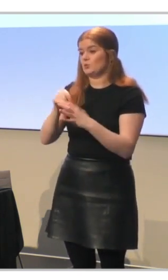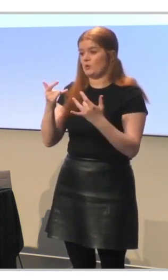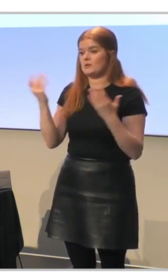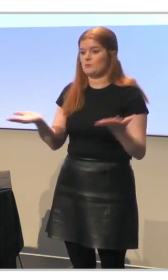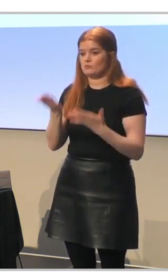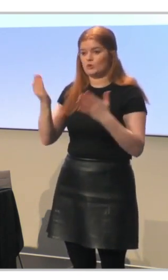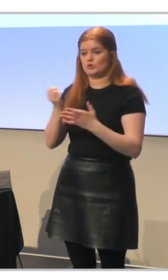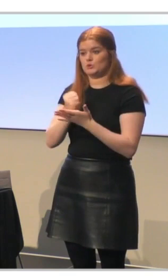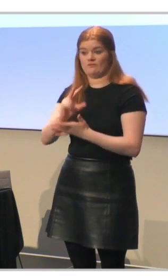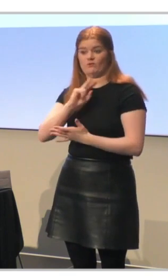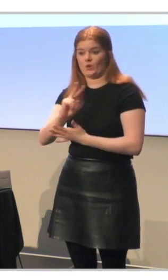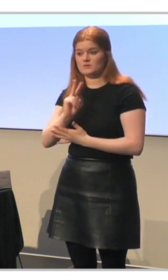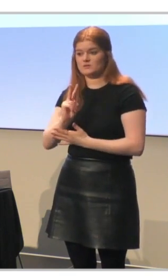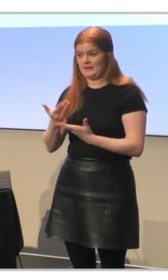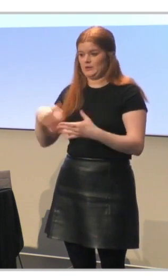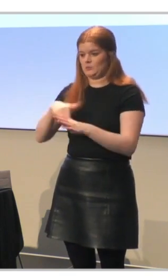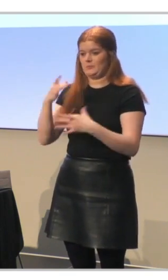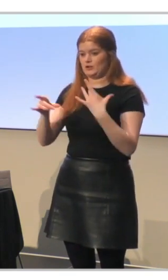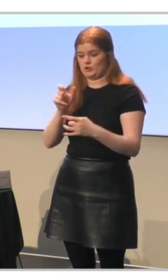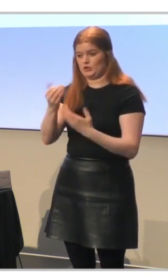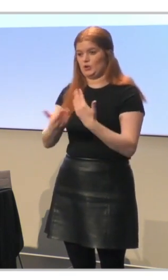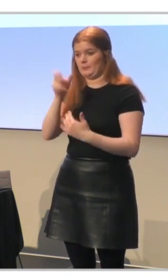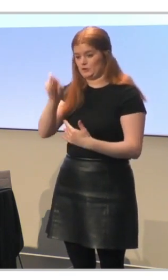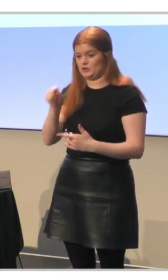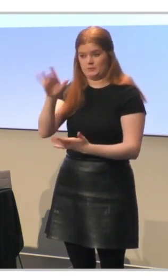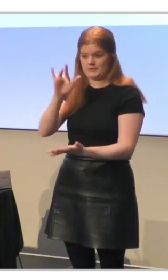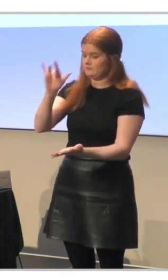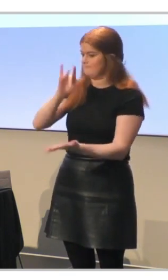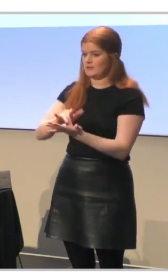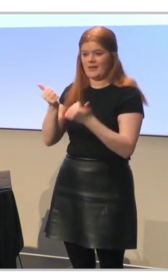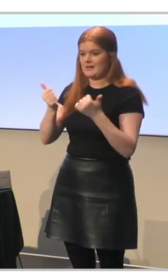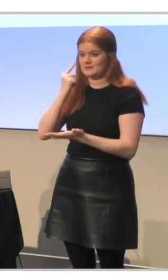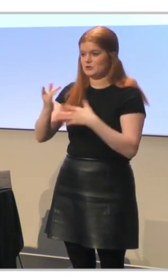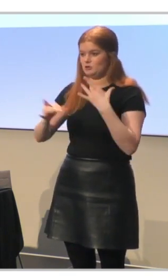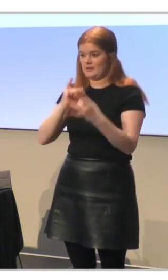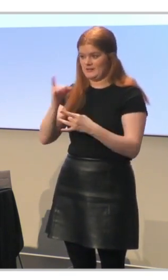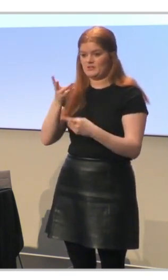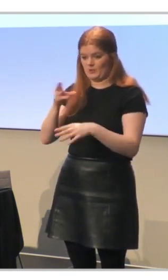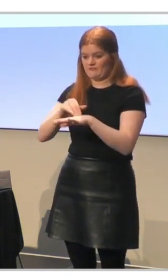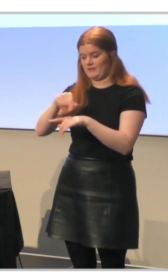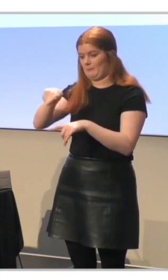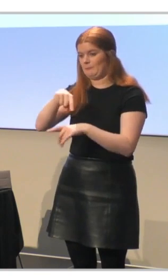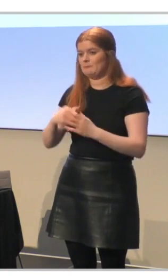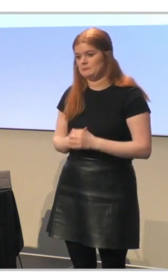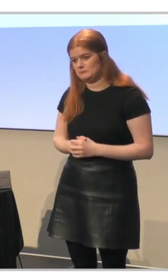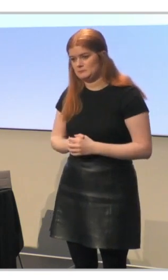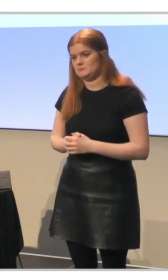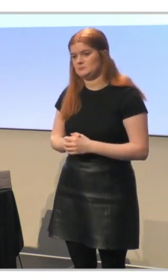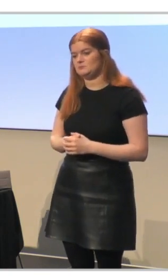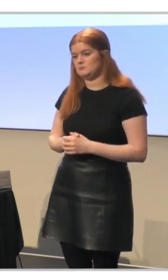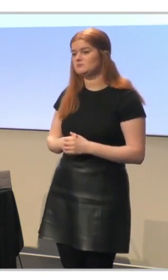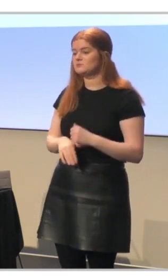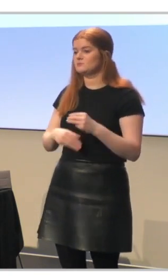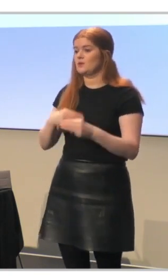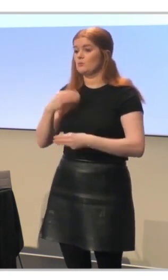student voice, which involves placing the child or young person at the centre of decisions that ultimately affect him or her.